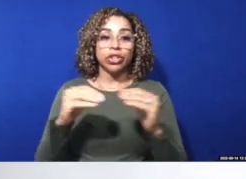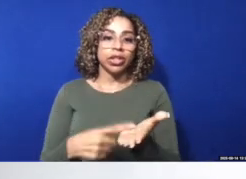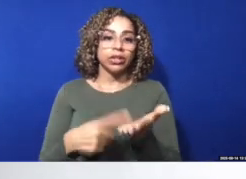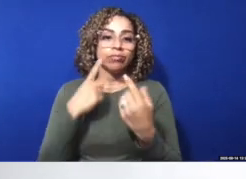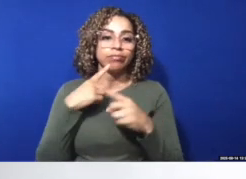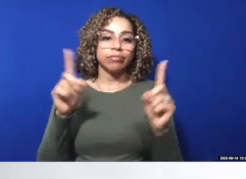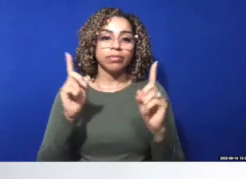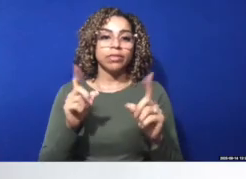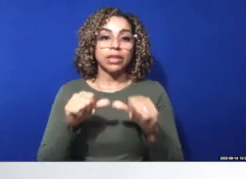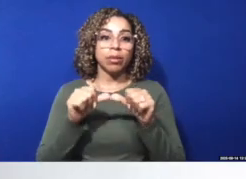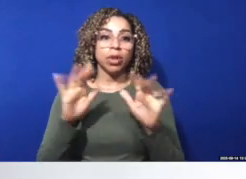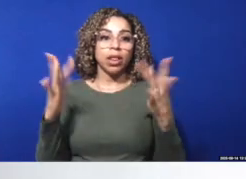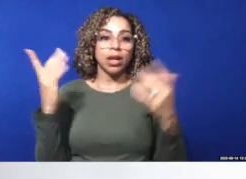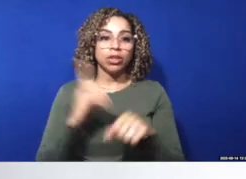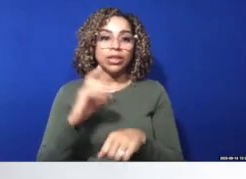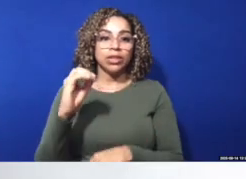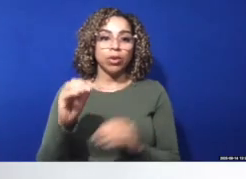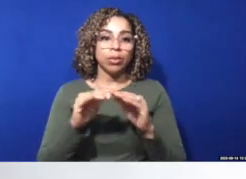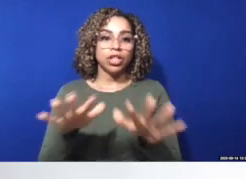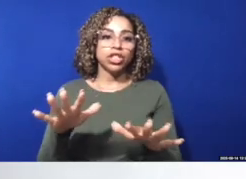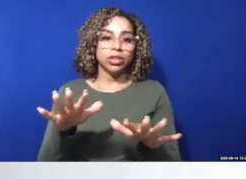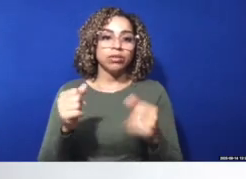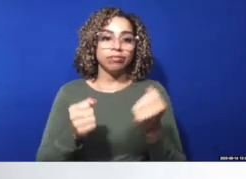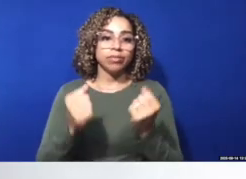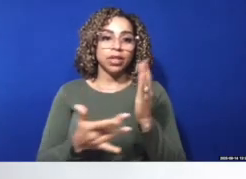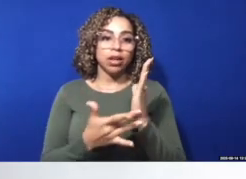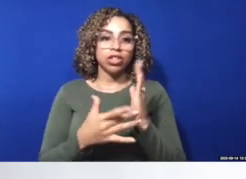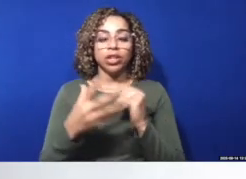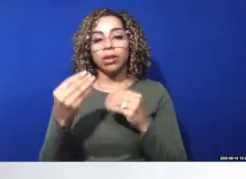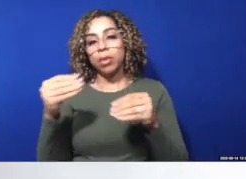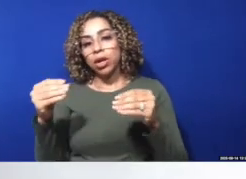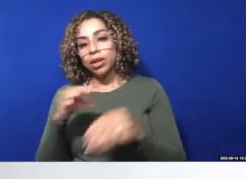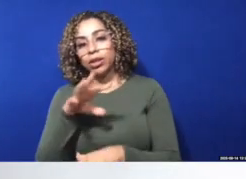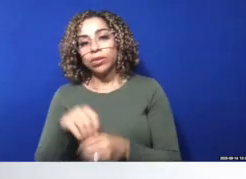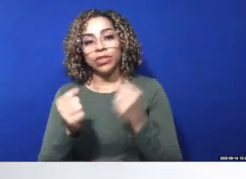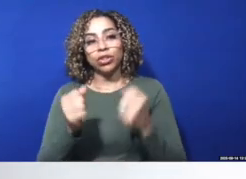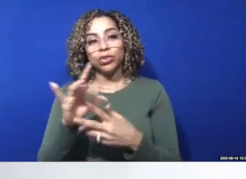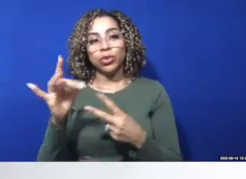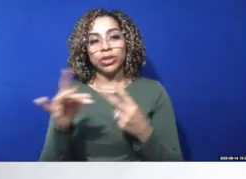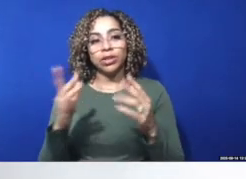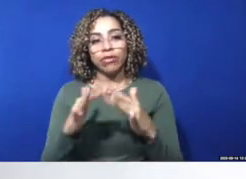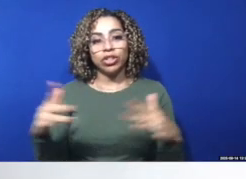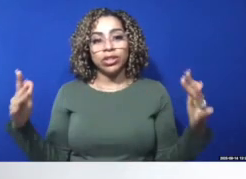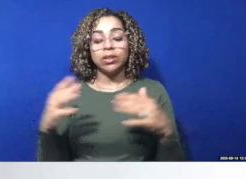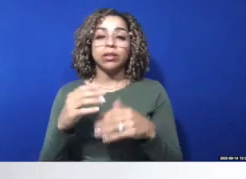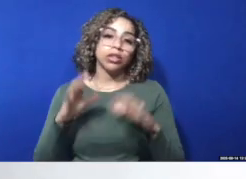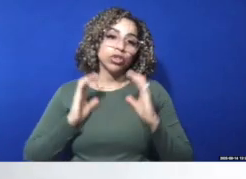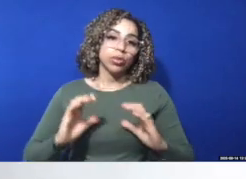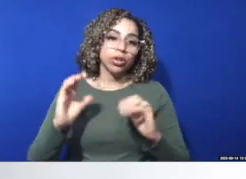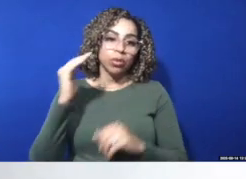technology and market that includes vehicle choice diversity, consumer awareness, and incorporates the impact of federal